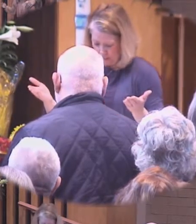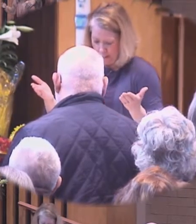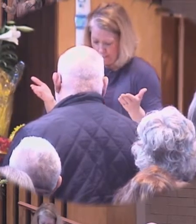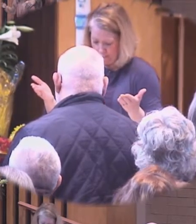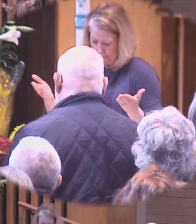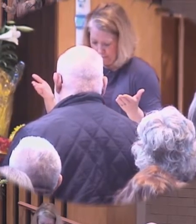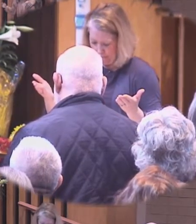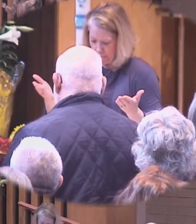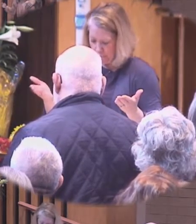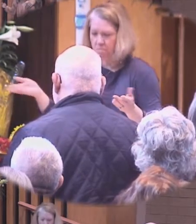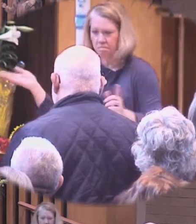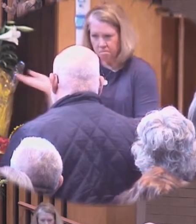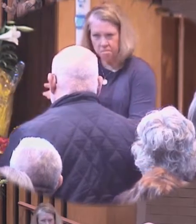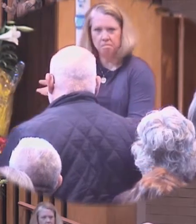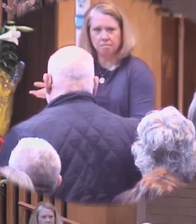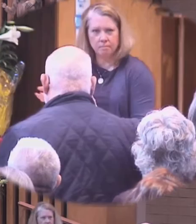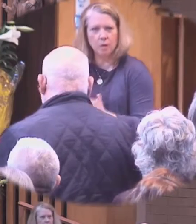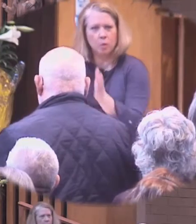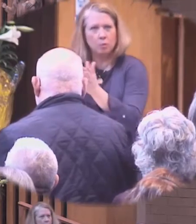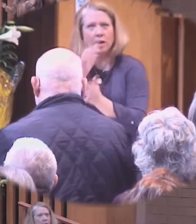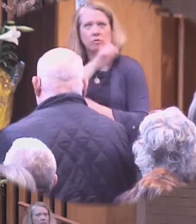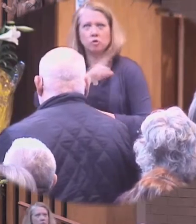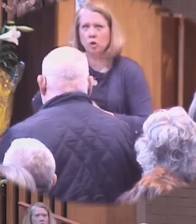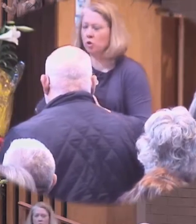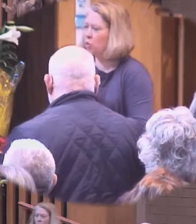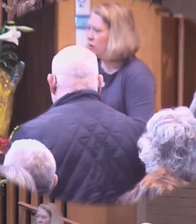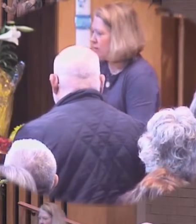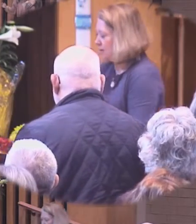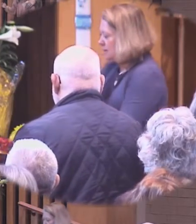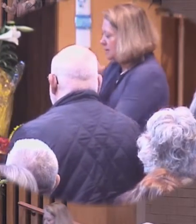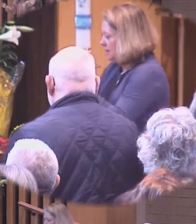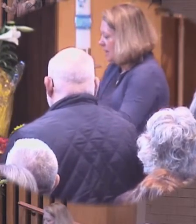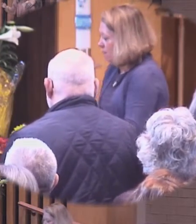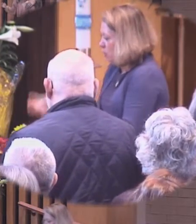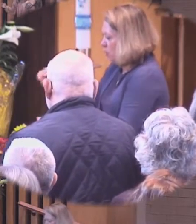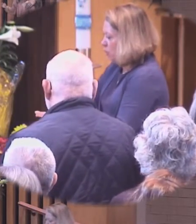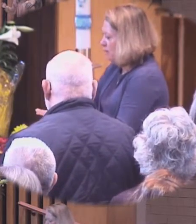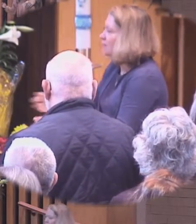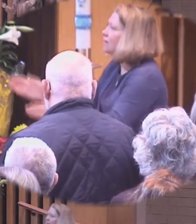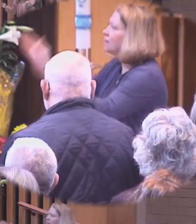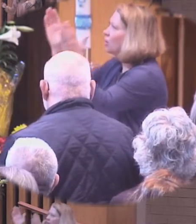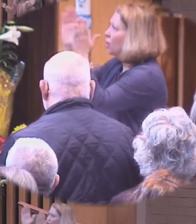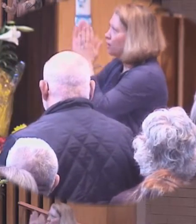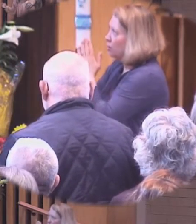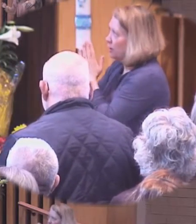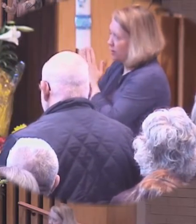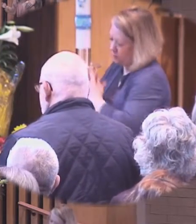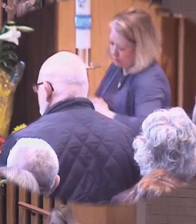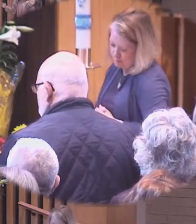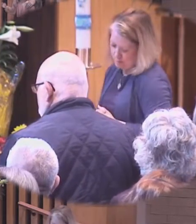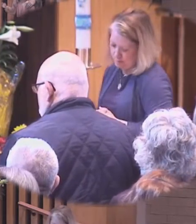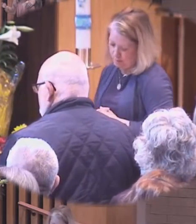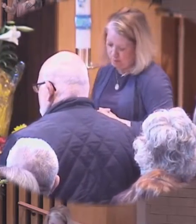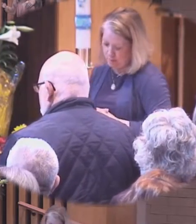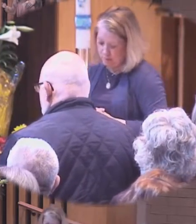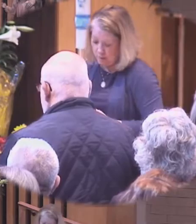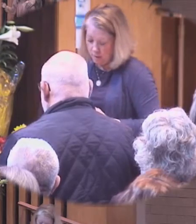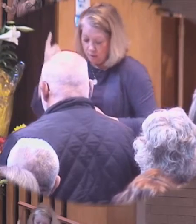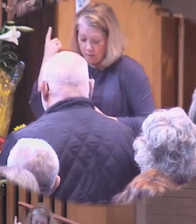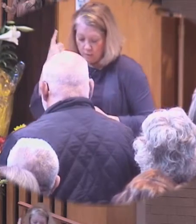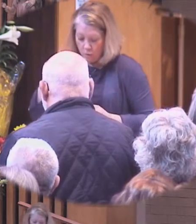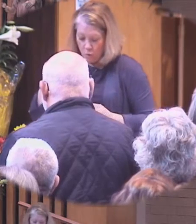them. Let us pray to the Lord. Risen Savior, hear our prayer. For our gathering